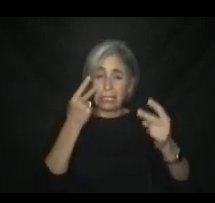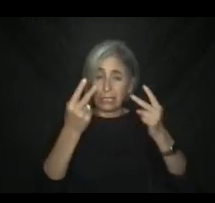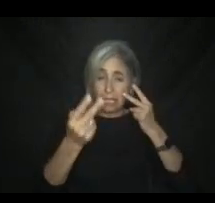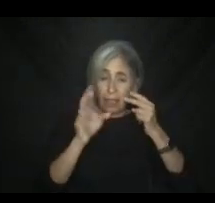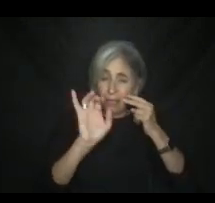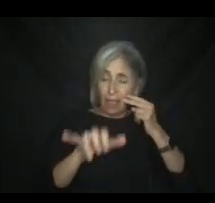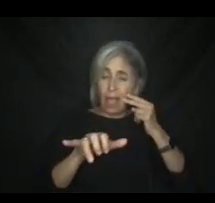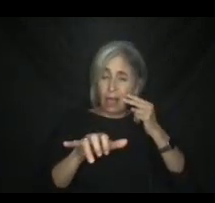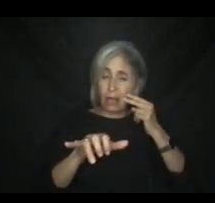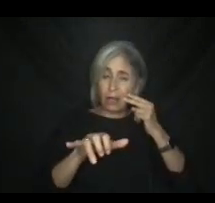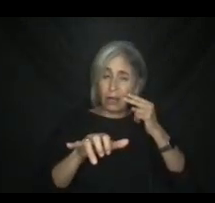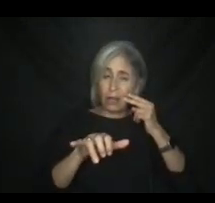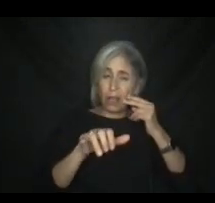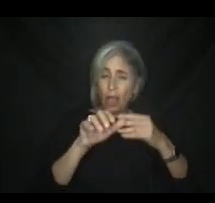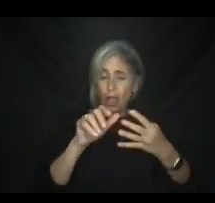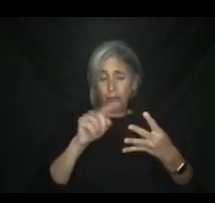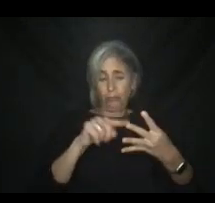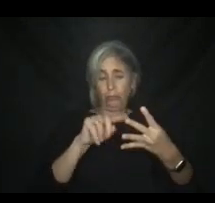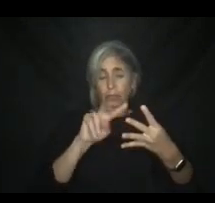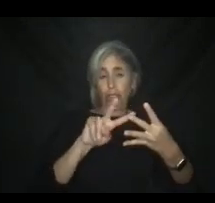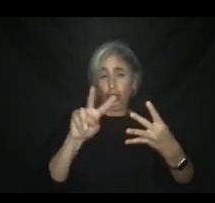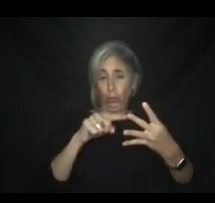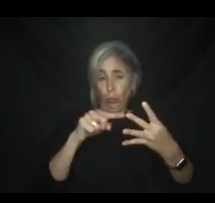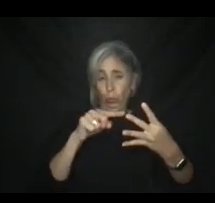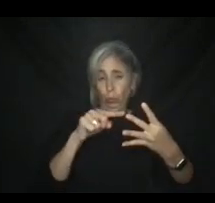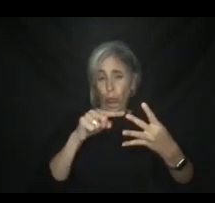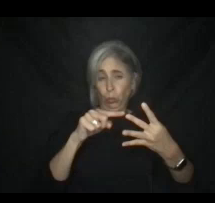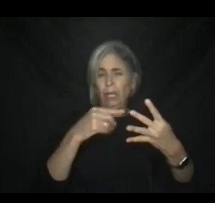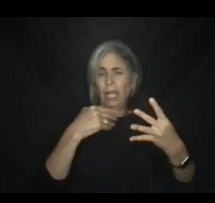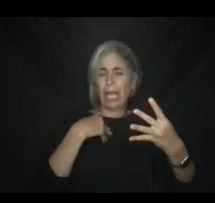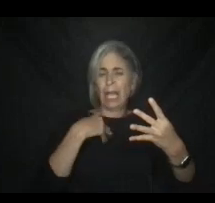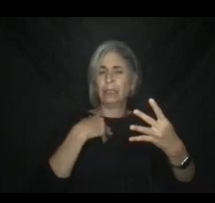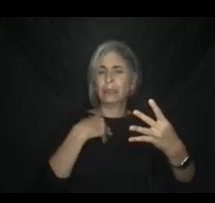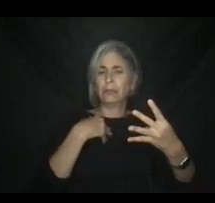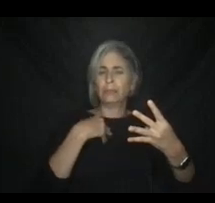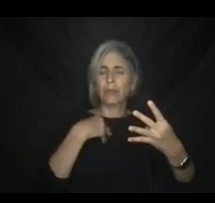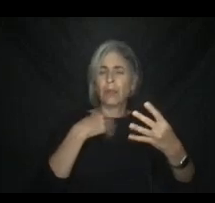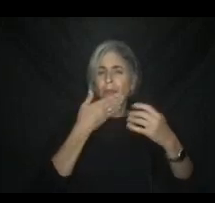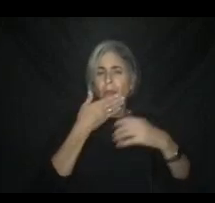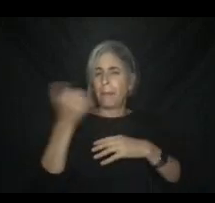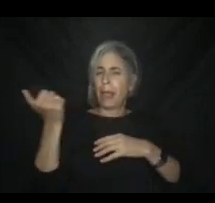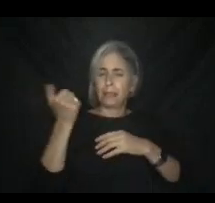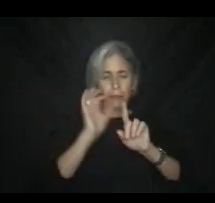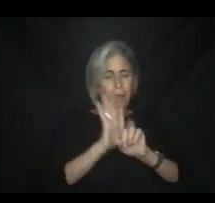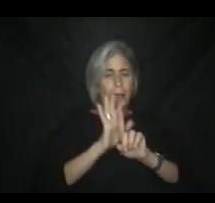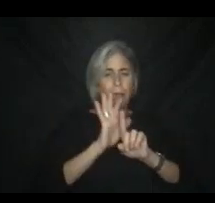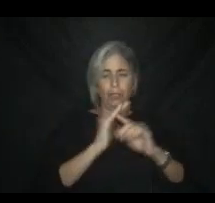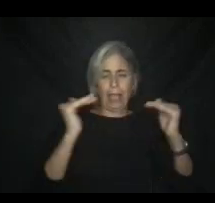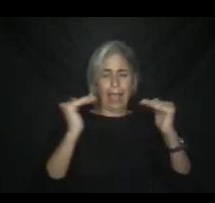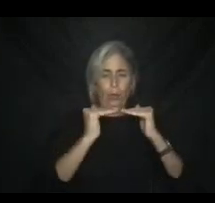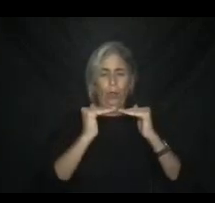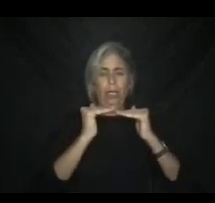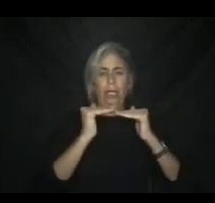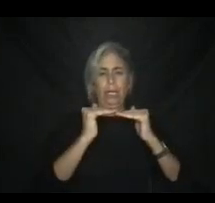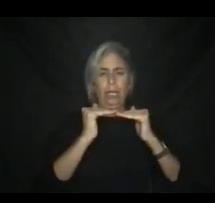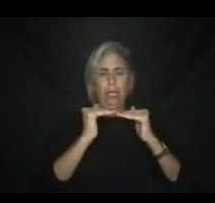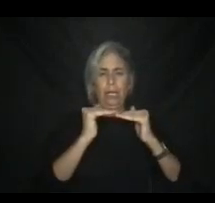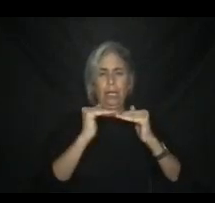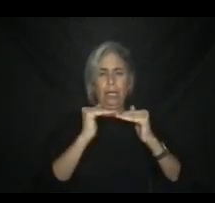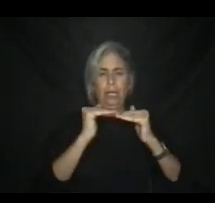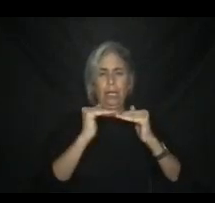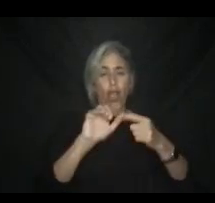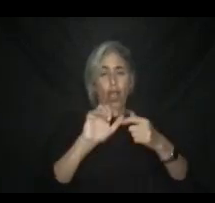that Alternative 2 has, empirically speaking, the best population equity, whereas Alternative